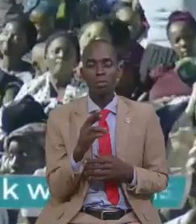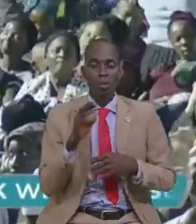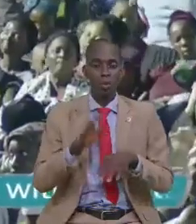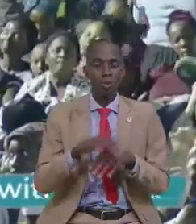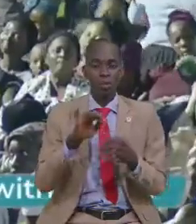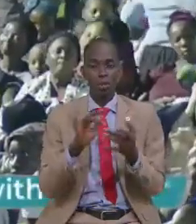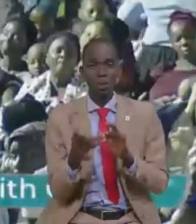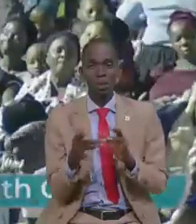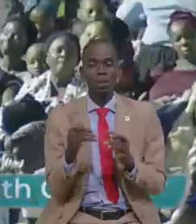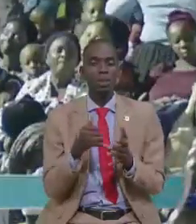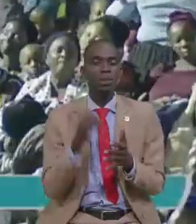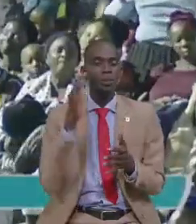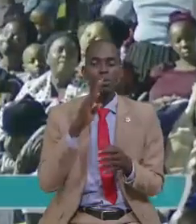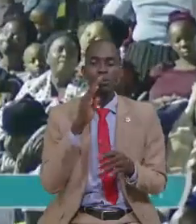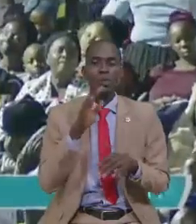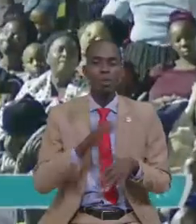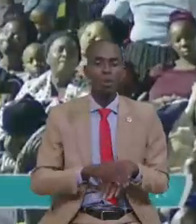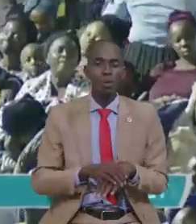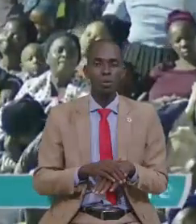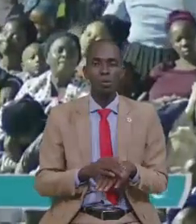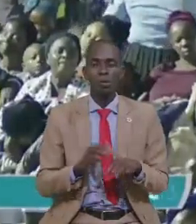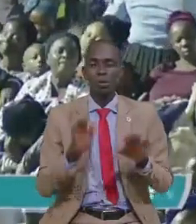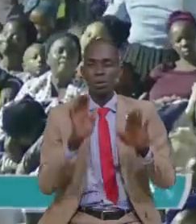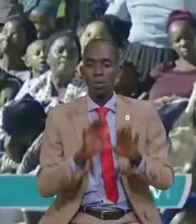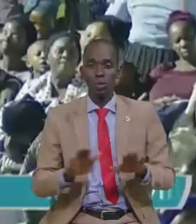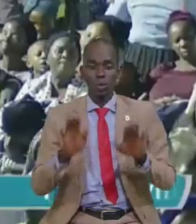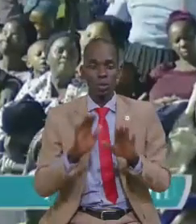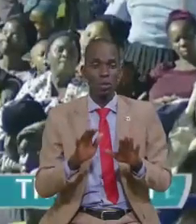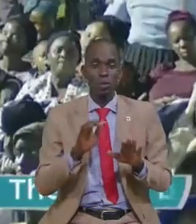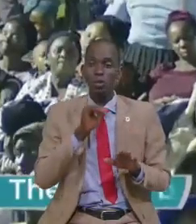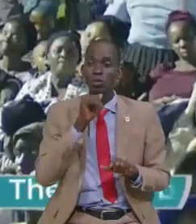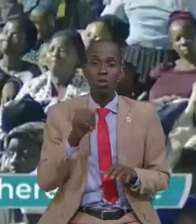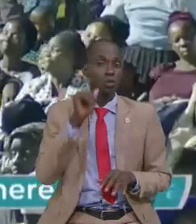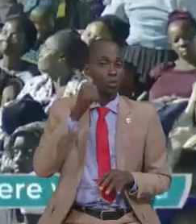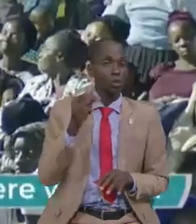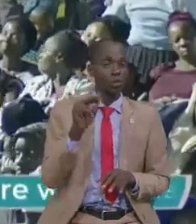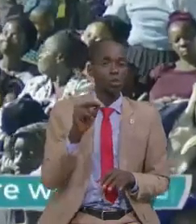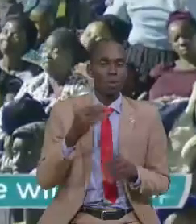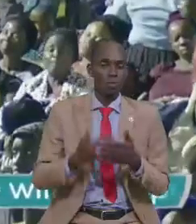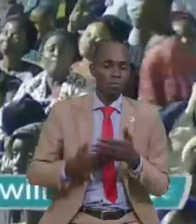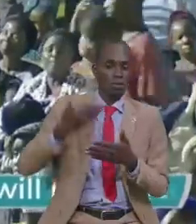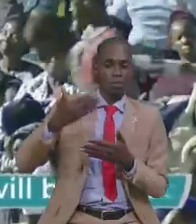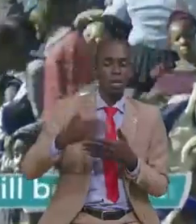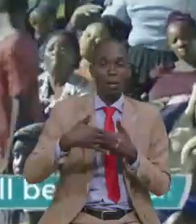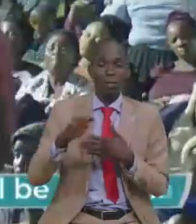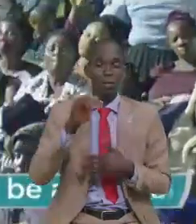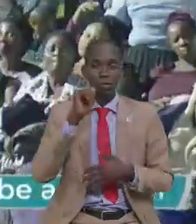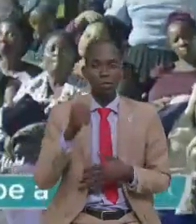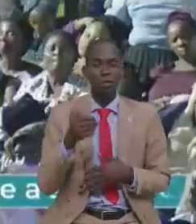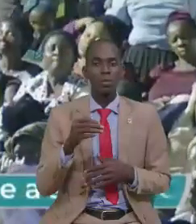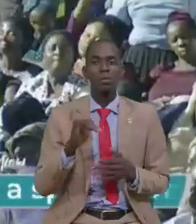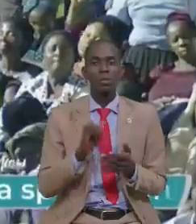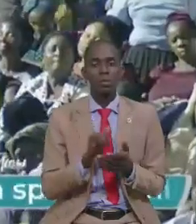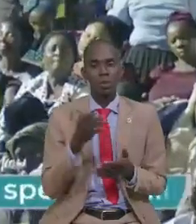That is after tomorrow, the very next Sunday. There will be a banquet for all of us. And